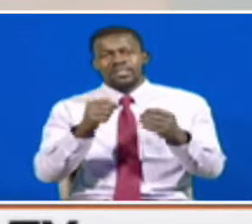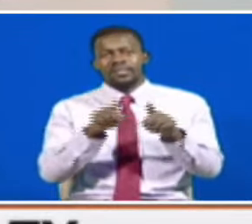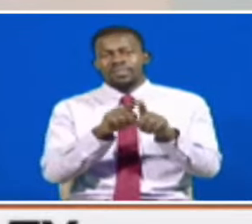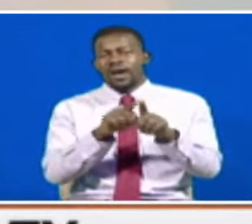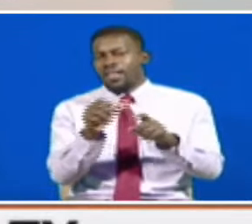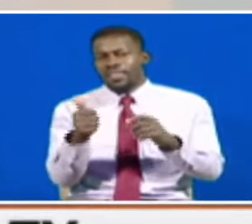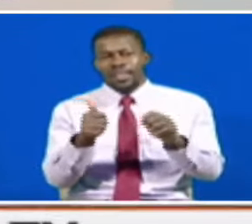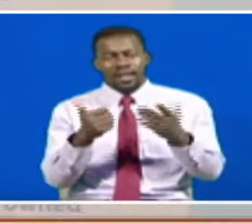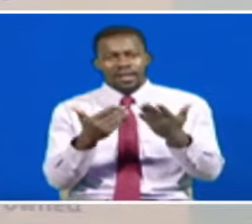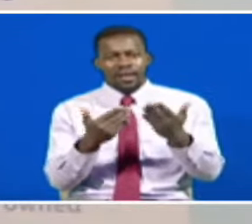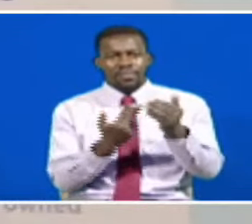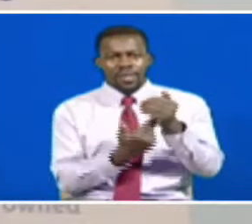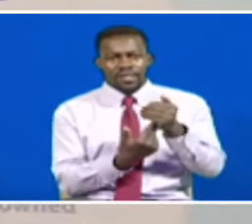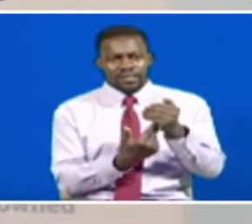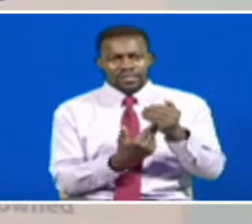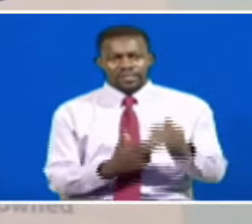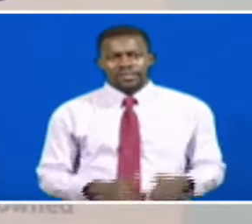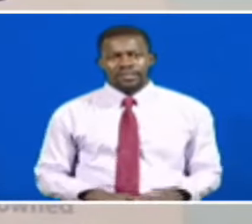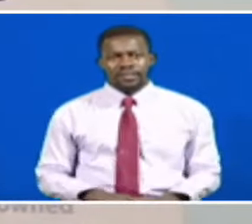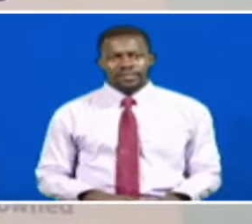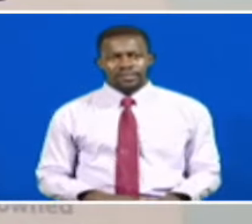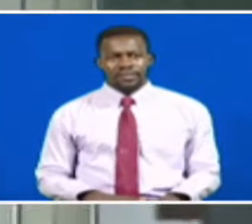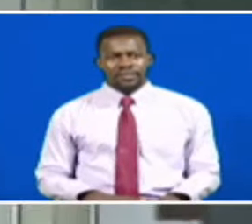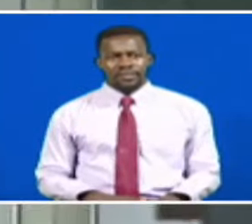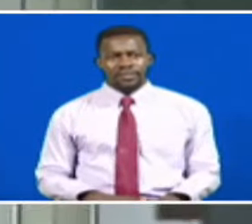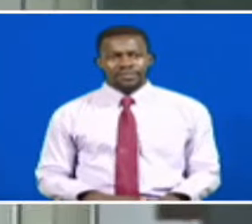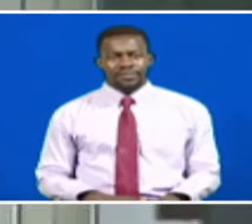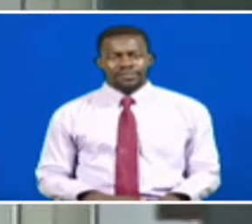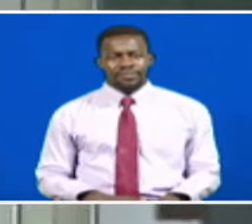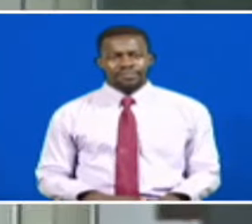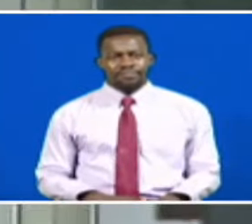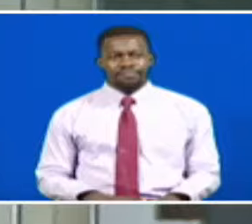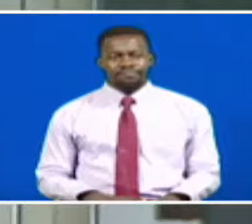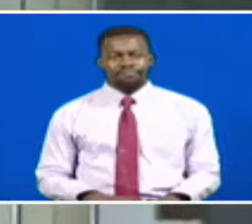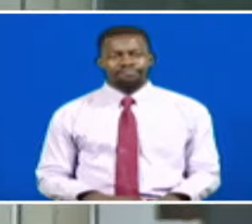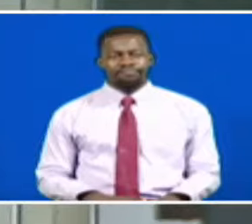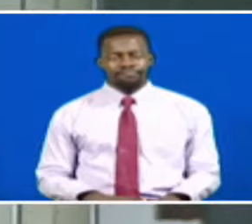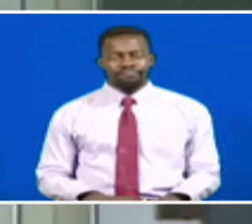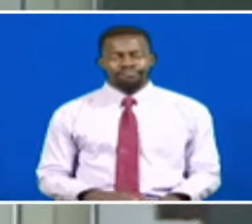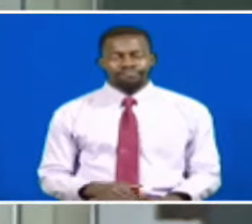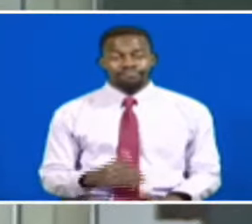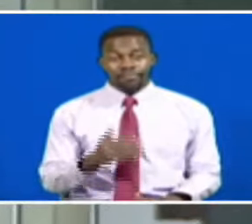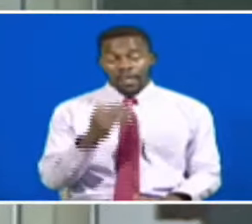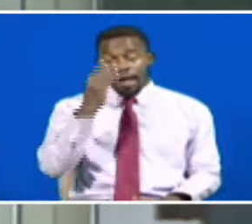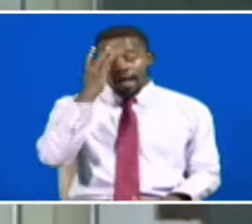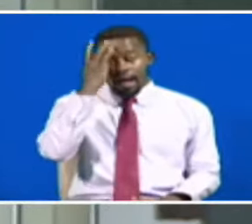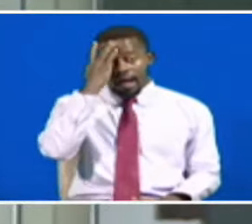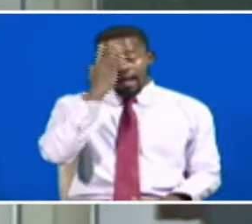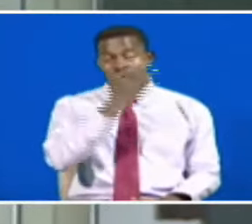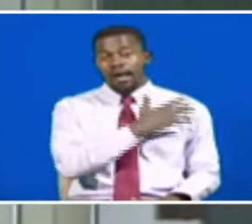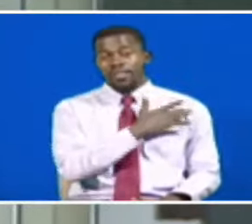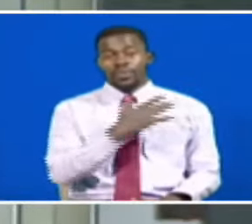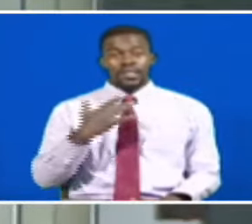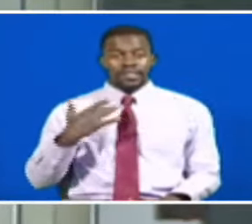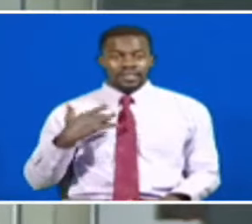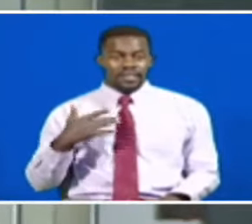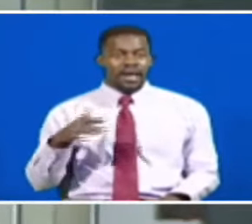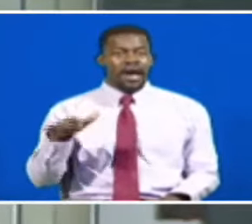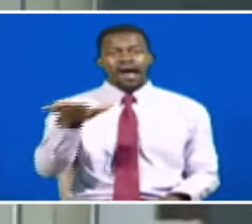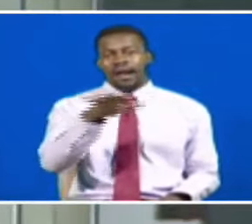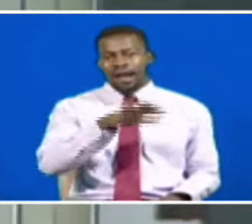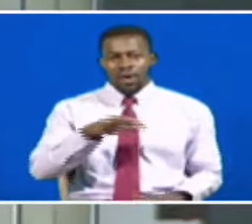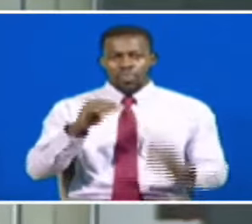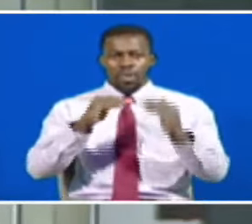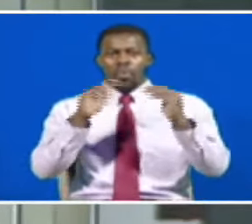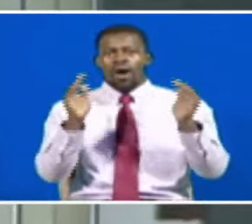Elvis Kosgei, KT News. Shift in focus, Catholics around the world commemorated Palm Sunday